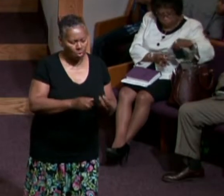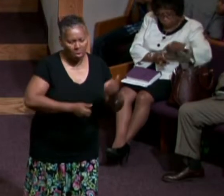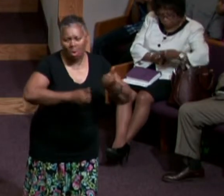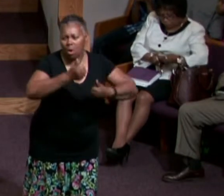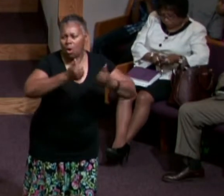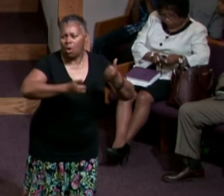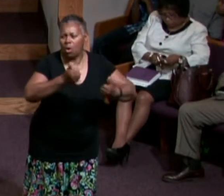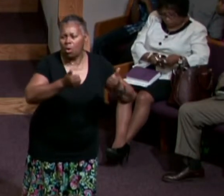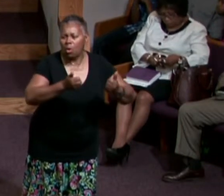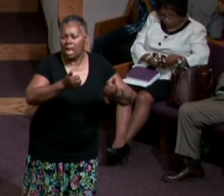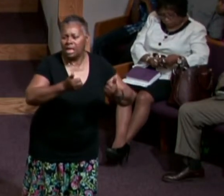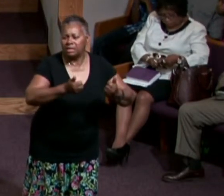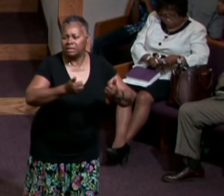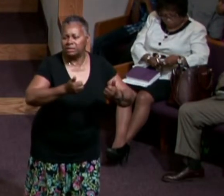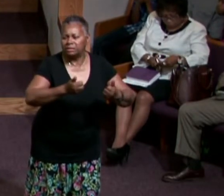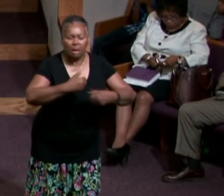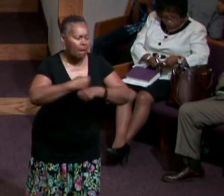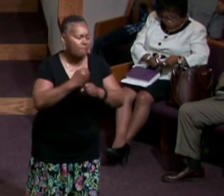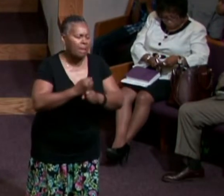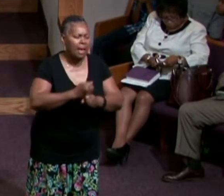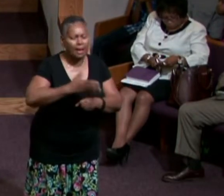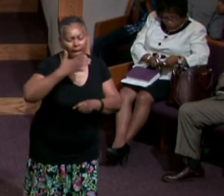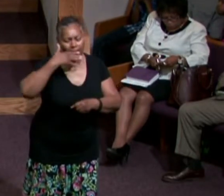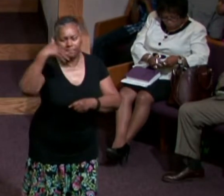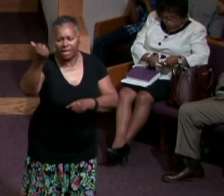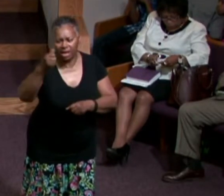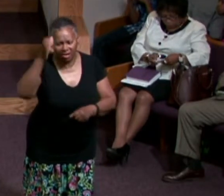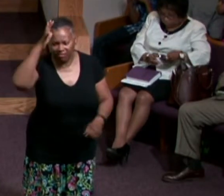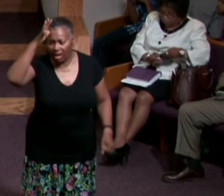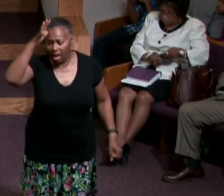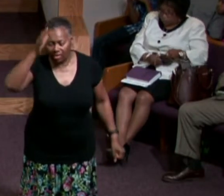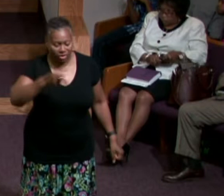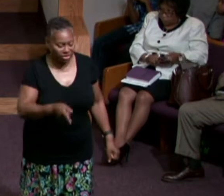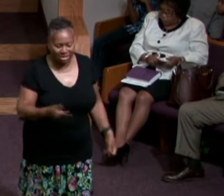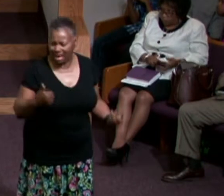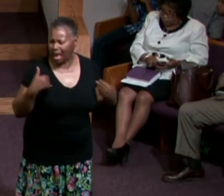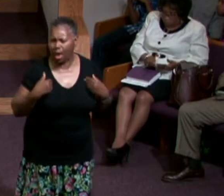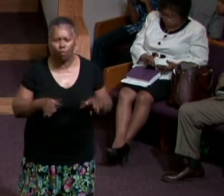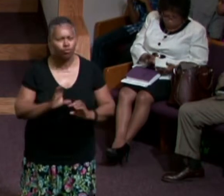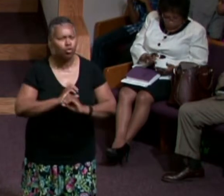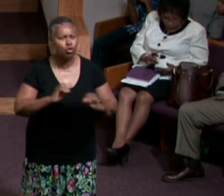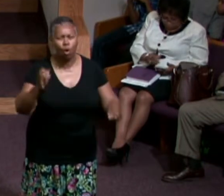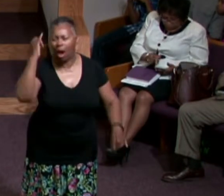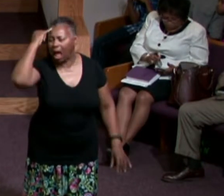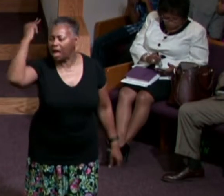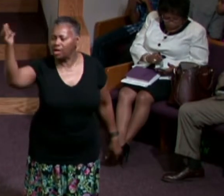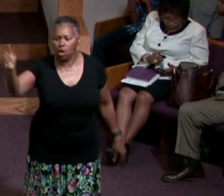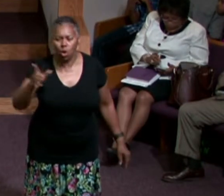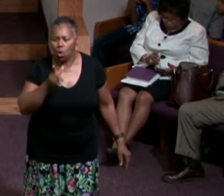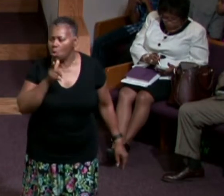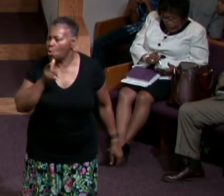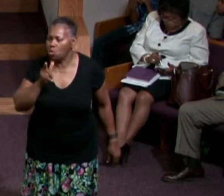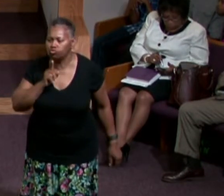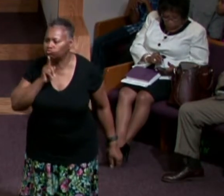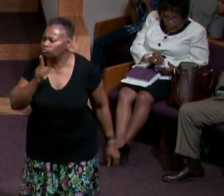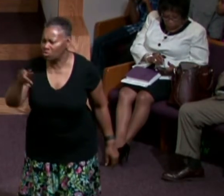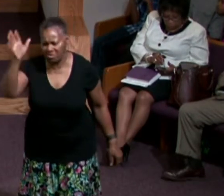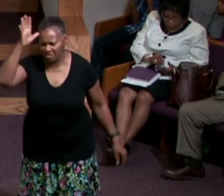make a better father when she truly had no idea who really was the biological